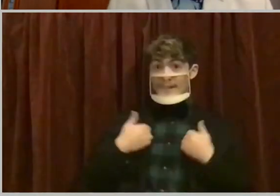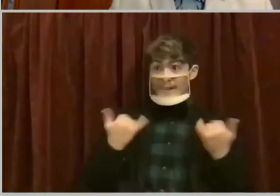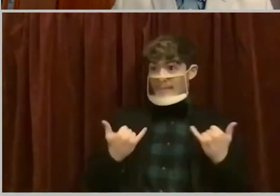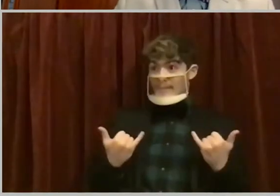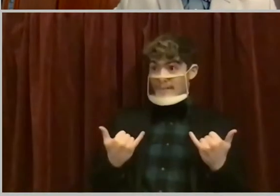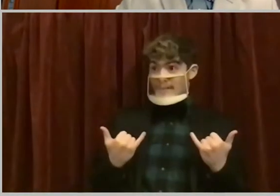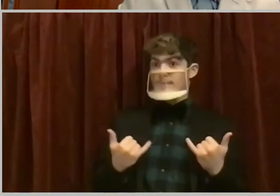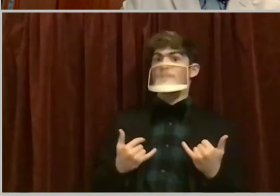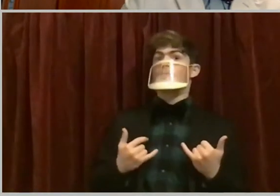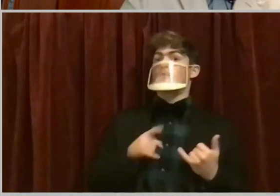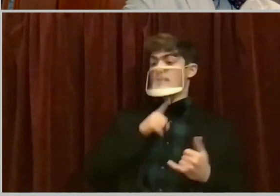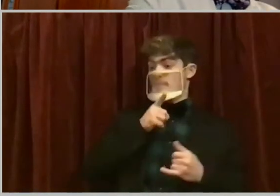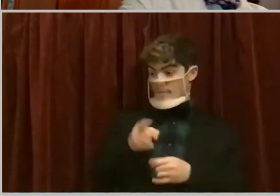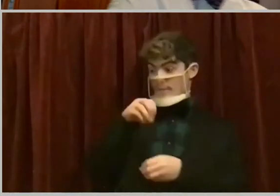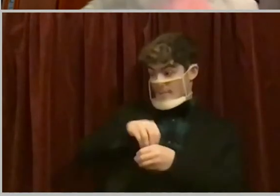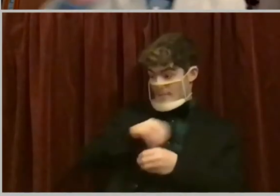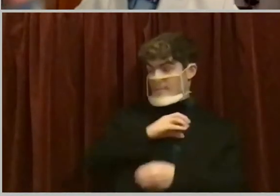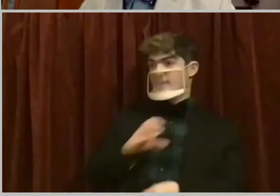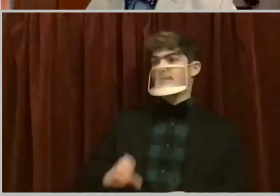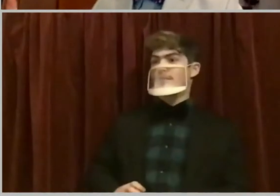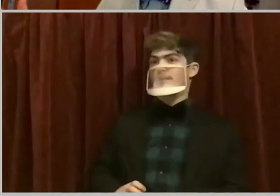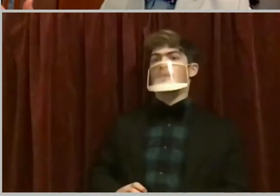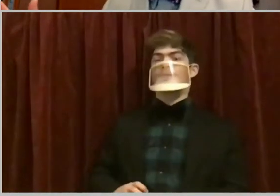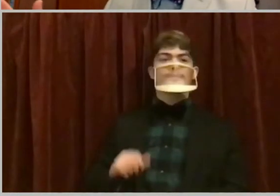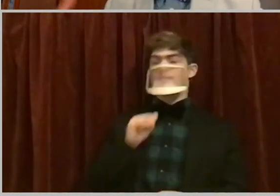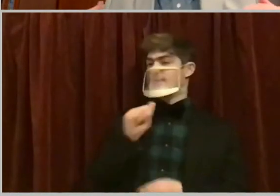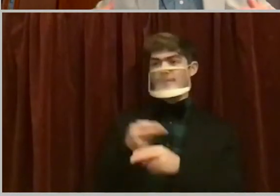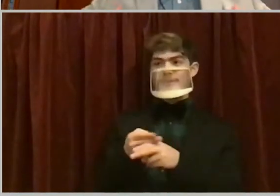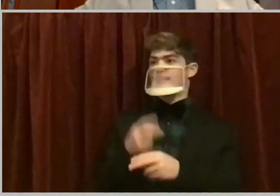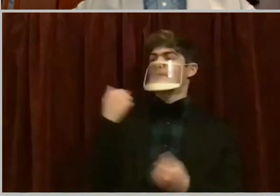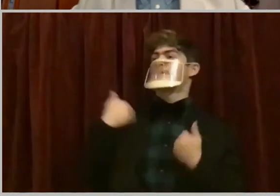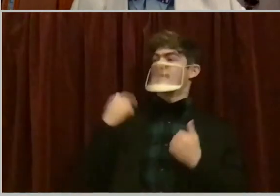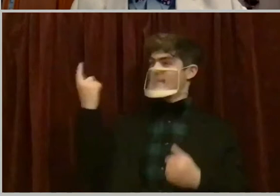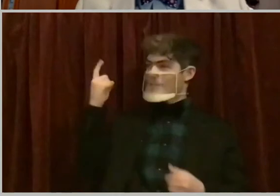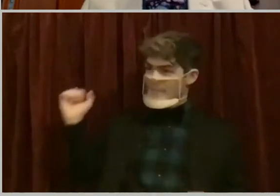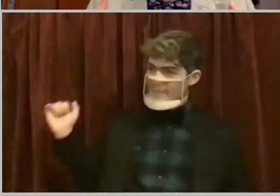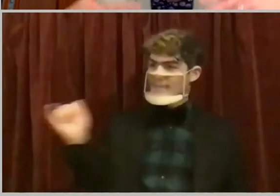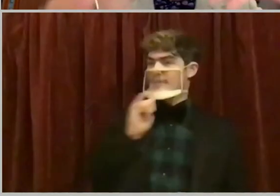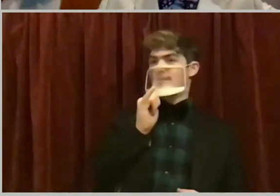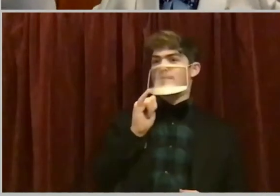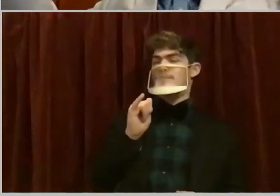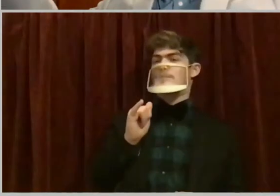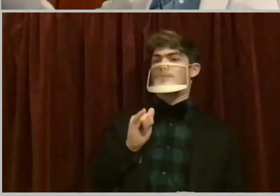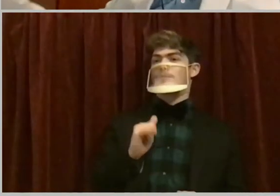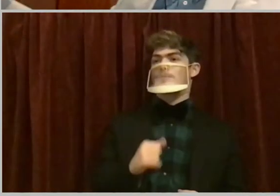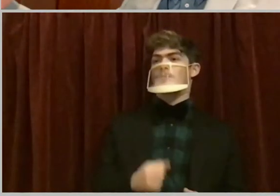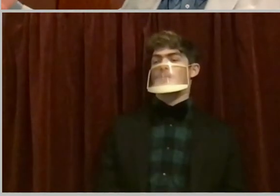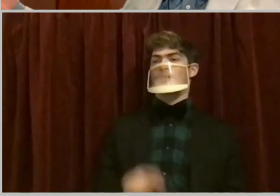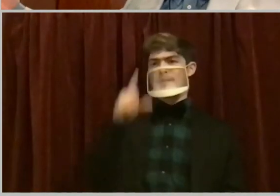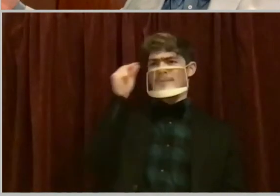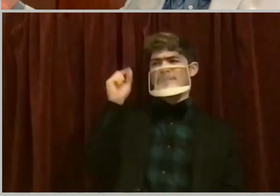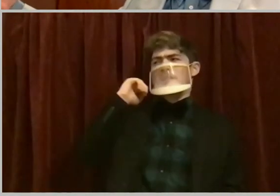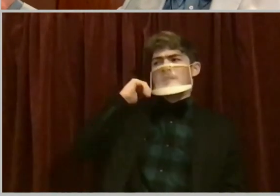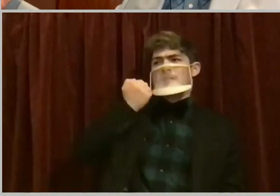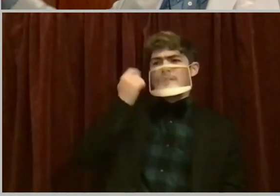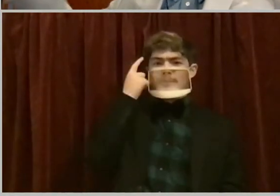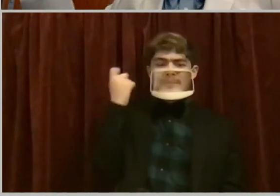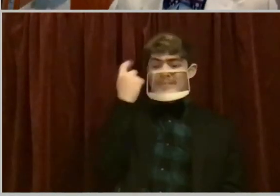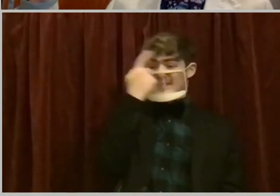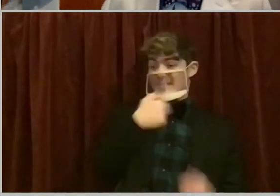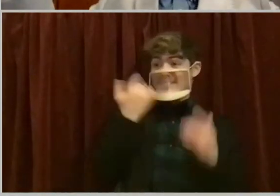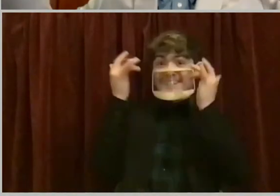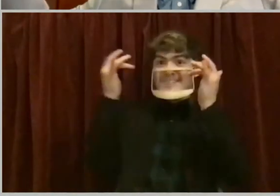in Christ. That's why he says in Christ, the veil is taken away. And therefore, we are with unveiled faces.